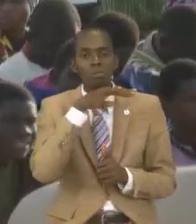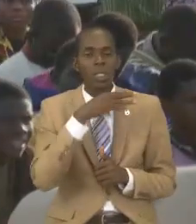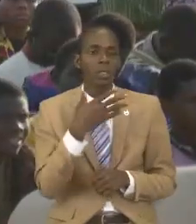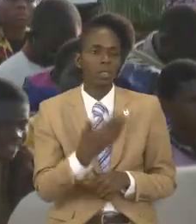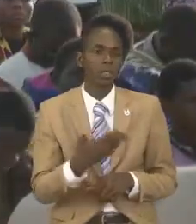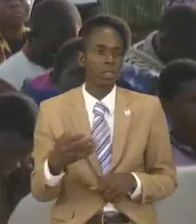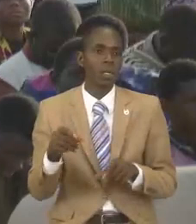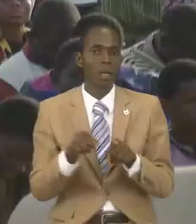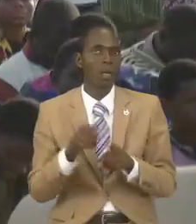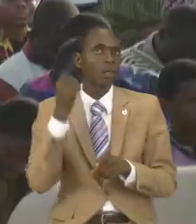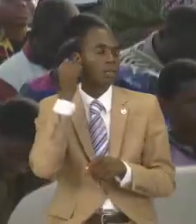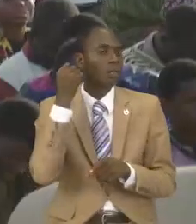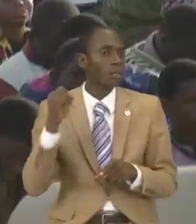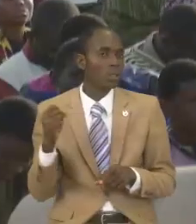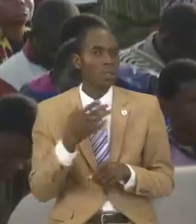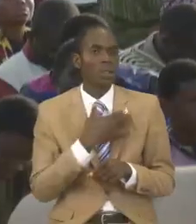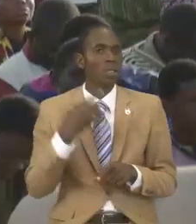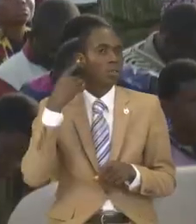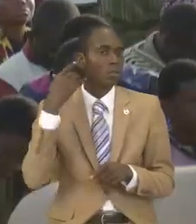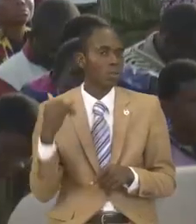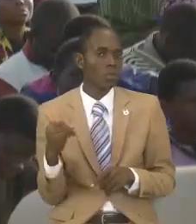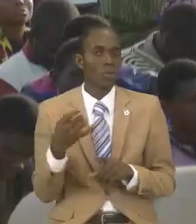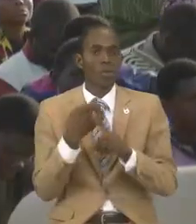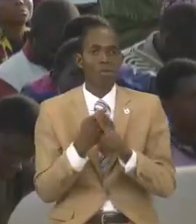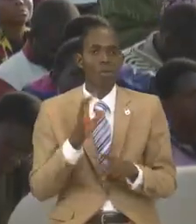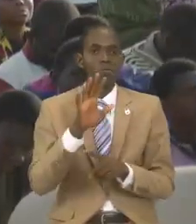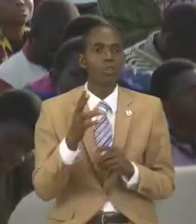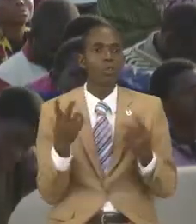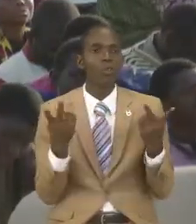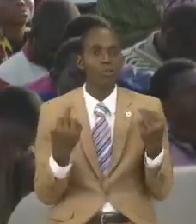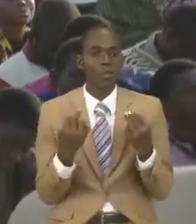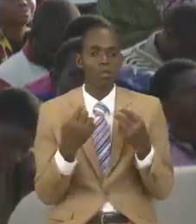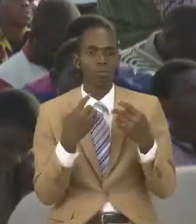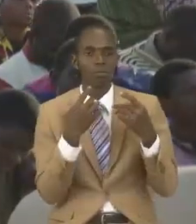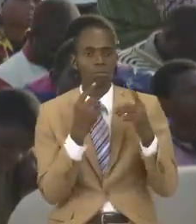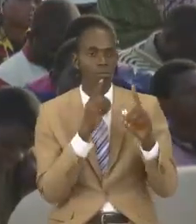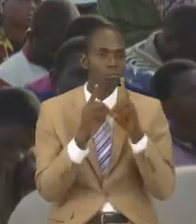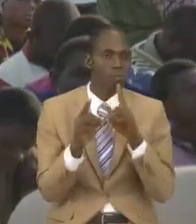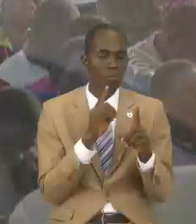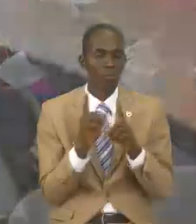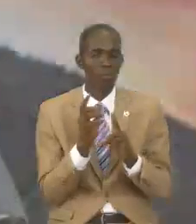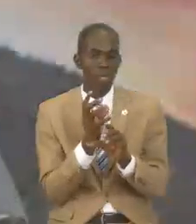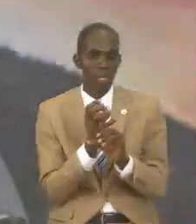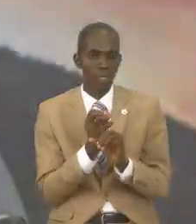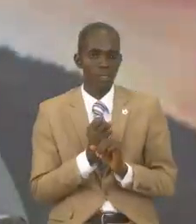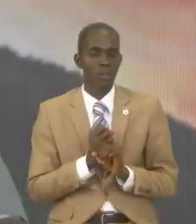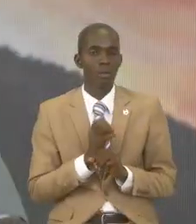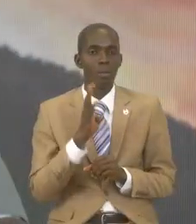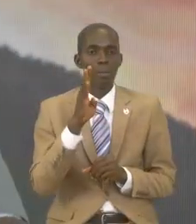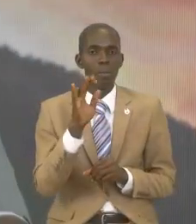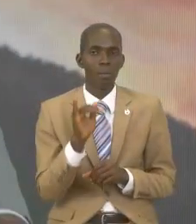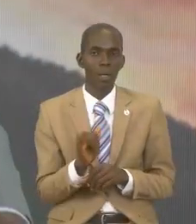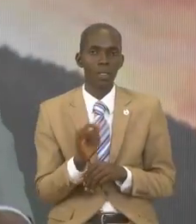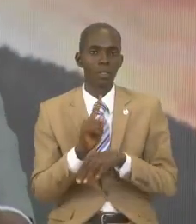as silver and gold from your vain conversation received